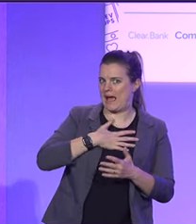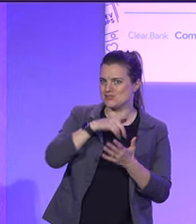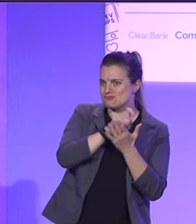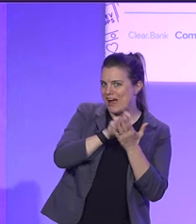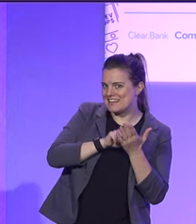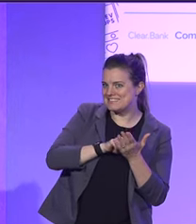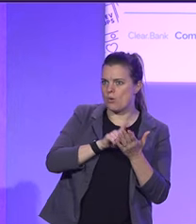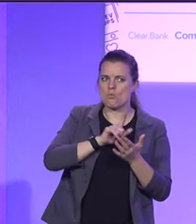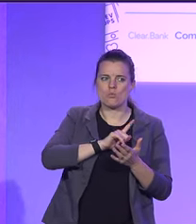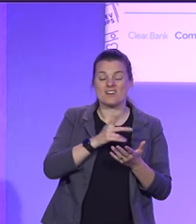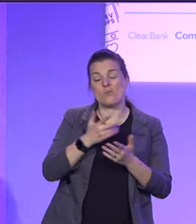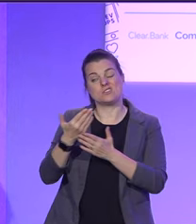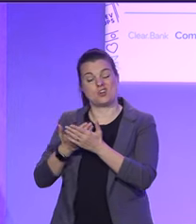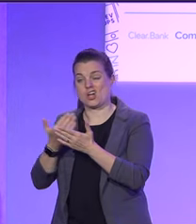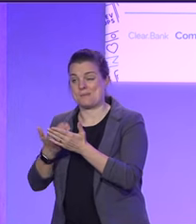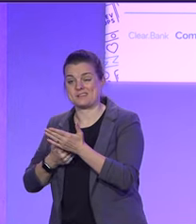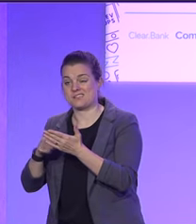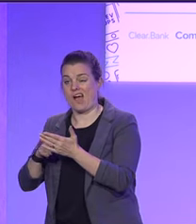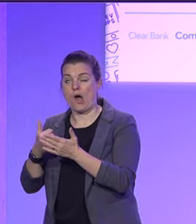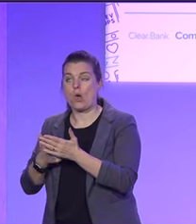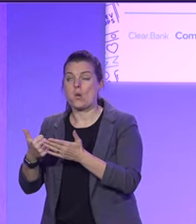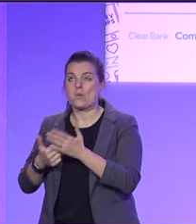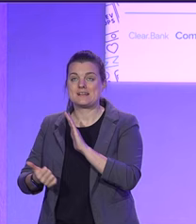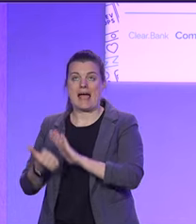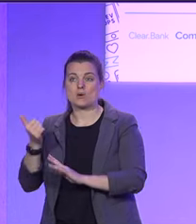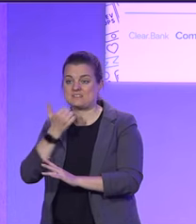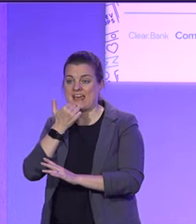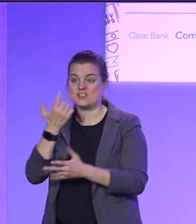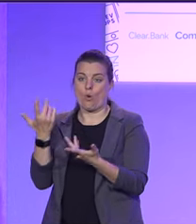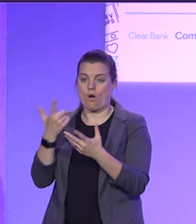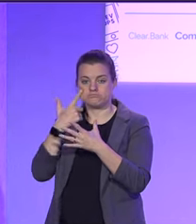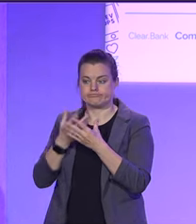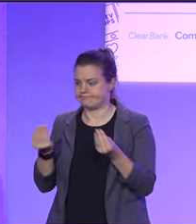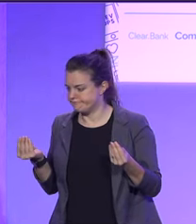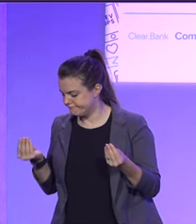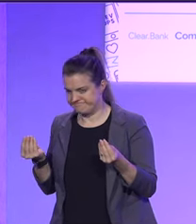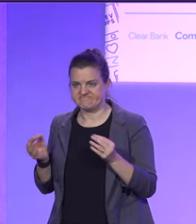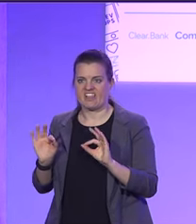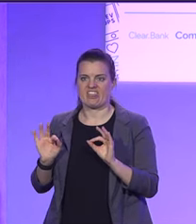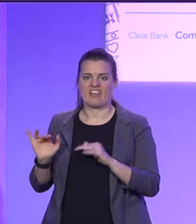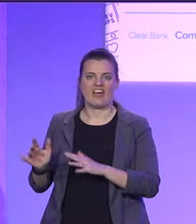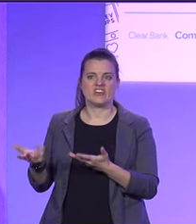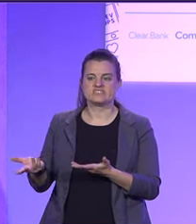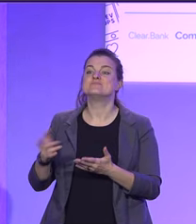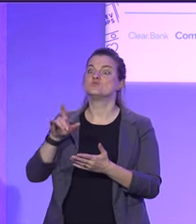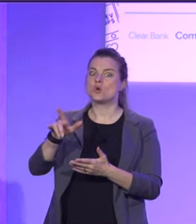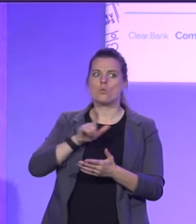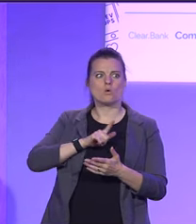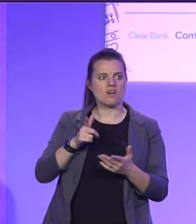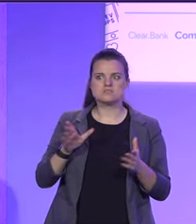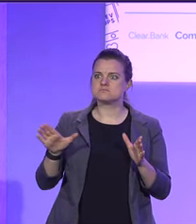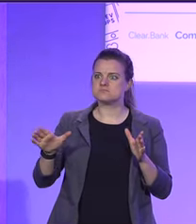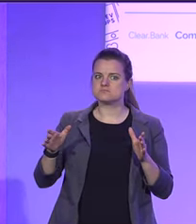date or non-existent, so you will really help people with documentation. Obviously, organizing, look at any tickets, group them together, help